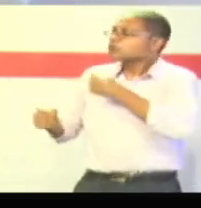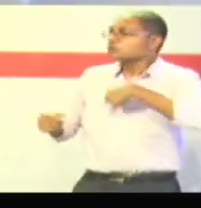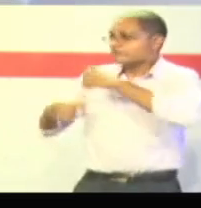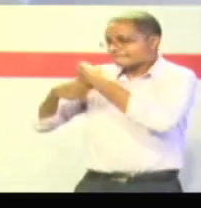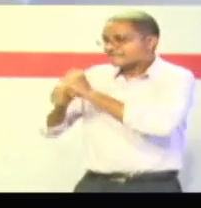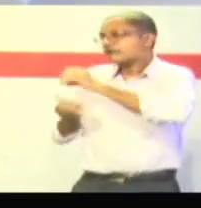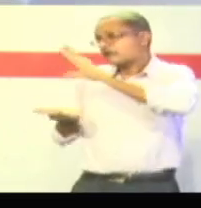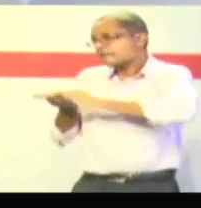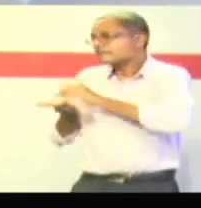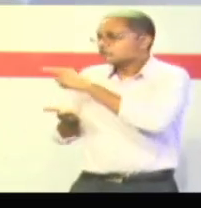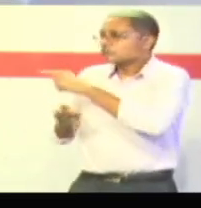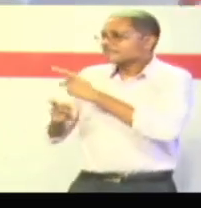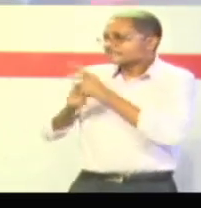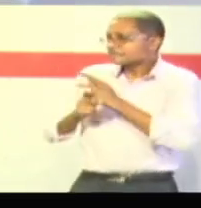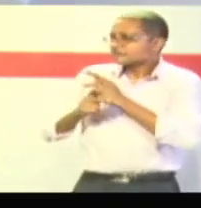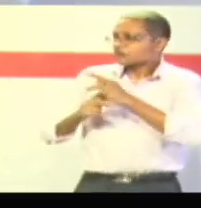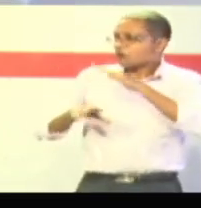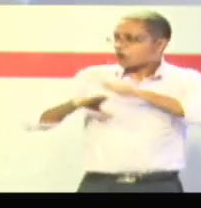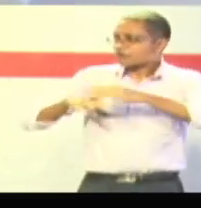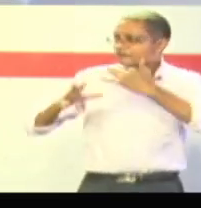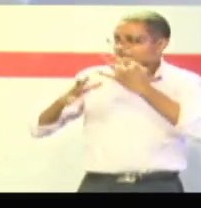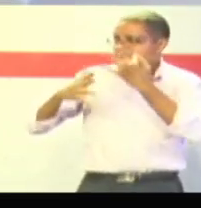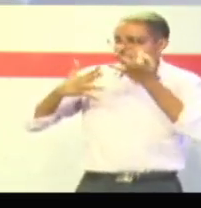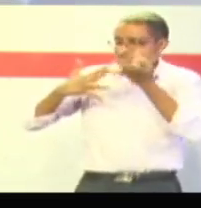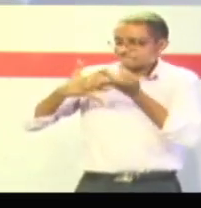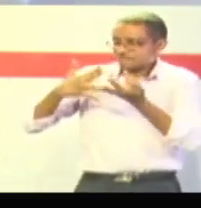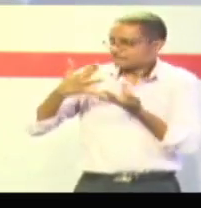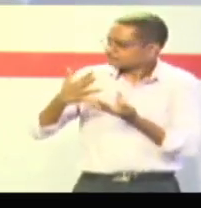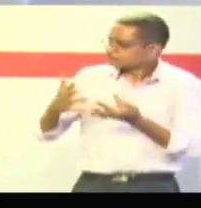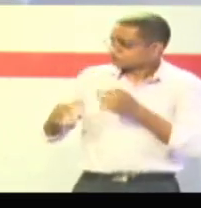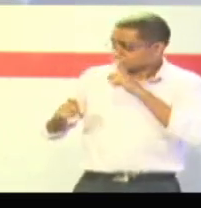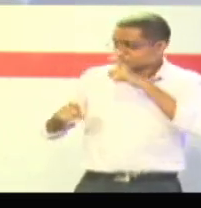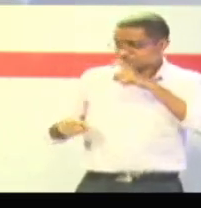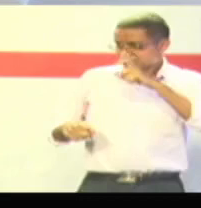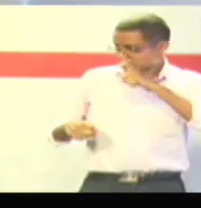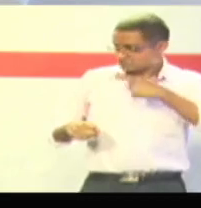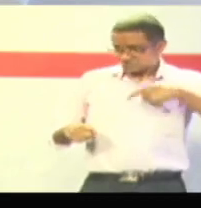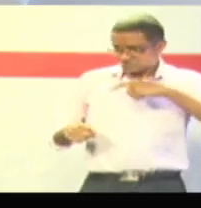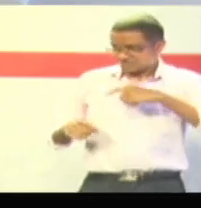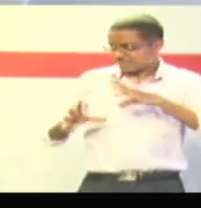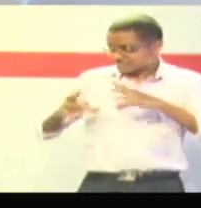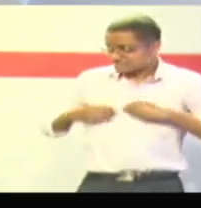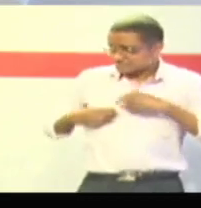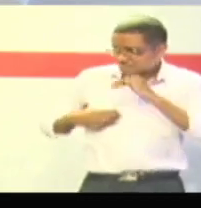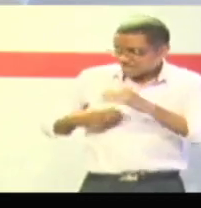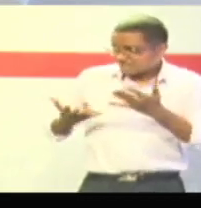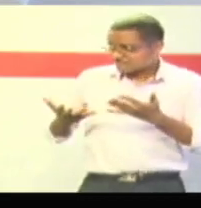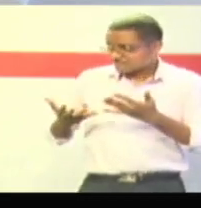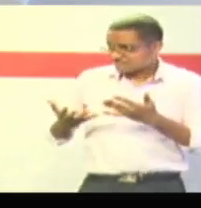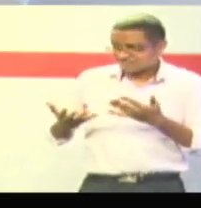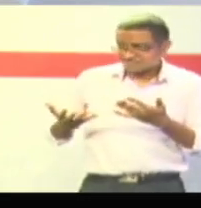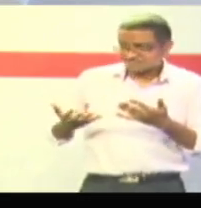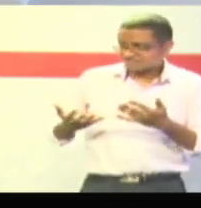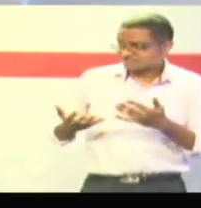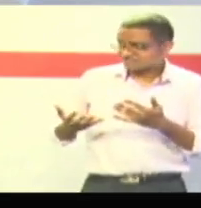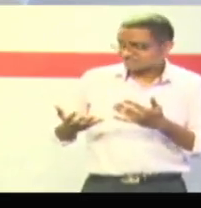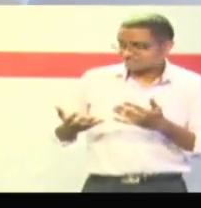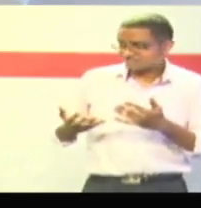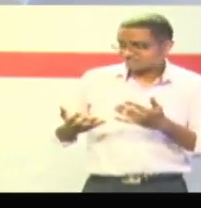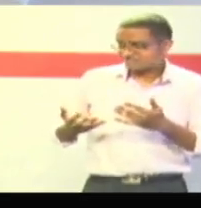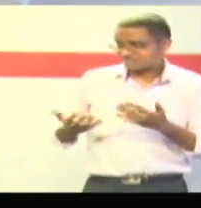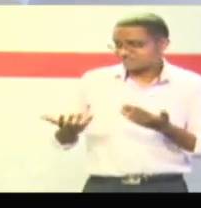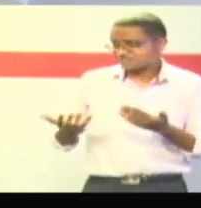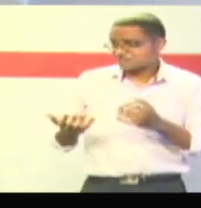that something that is allowed, or should there be any concerns around that when it comes to giving a copy of your